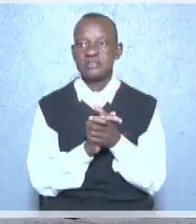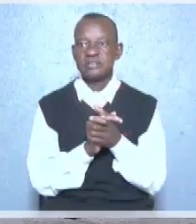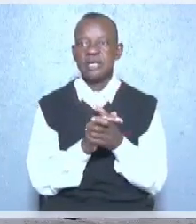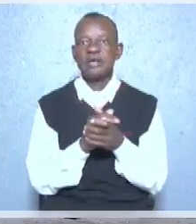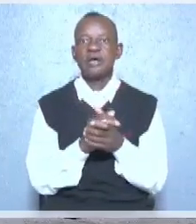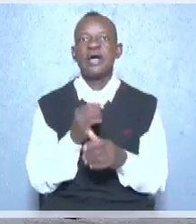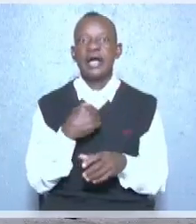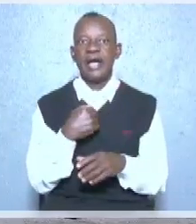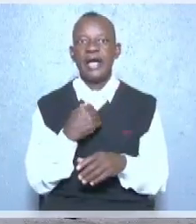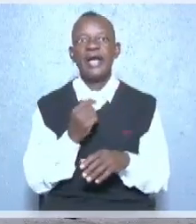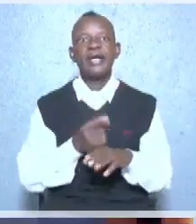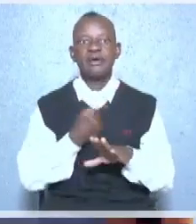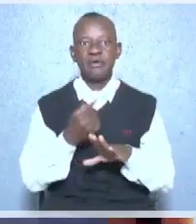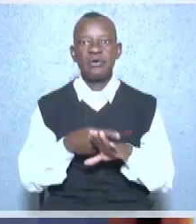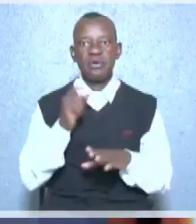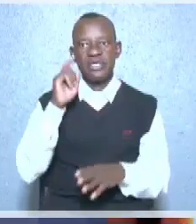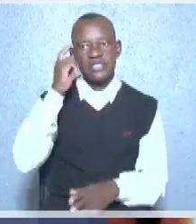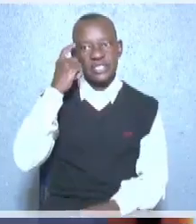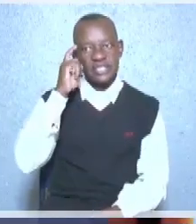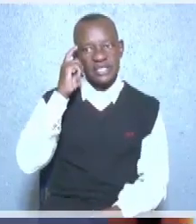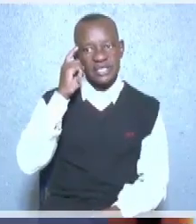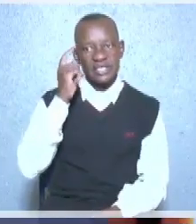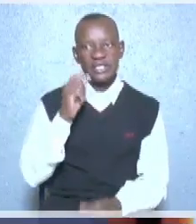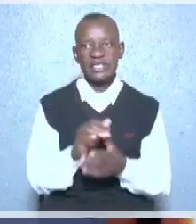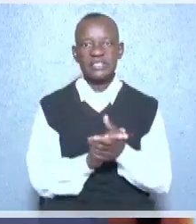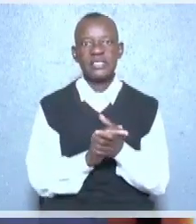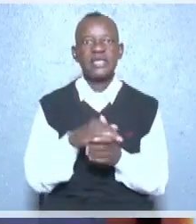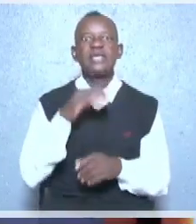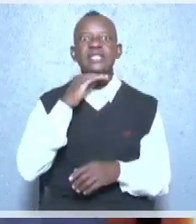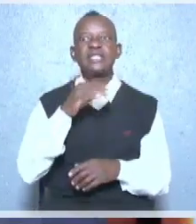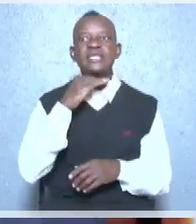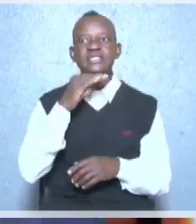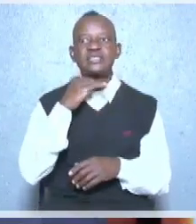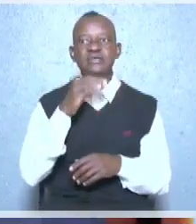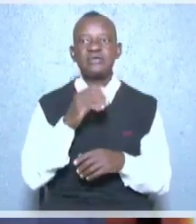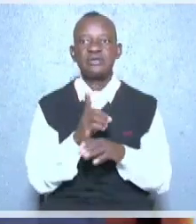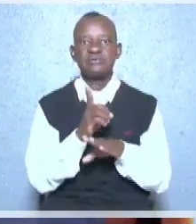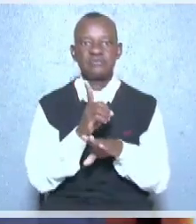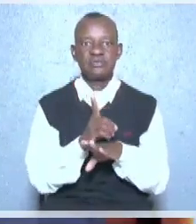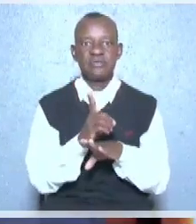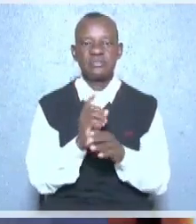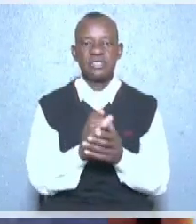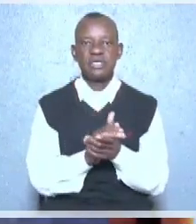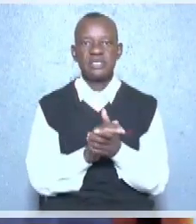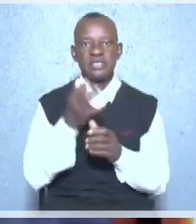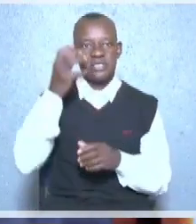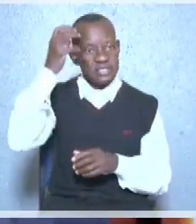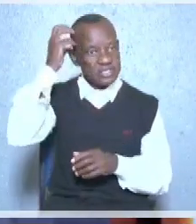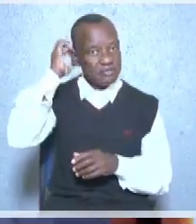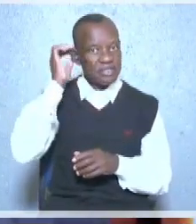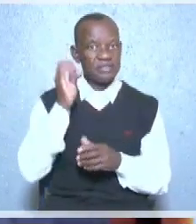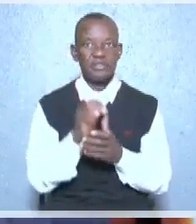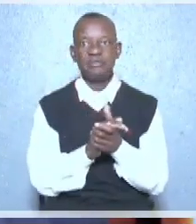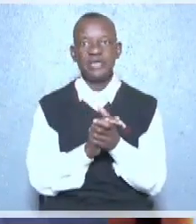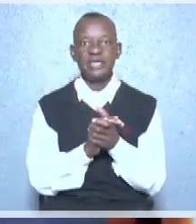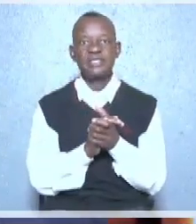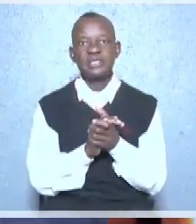that a story of Dr. Sam Nujoma cannot be told into like 2 hours of